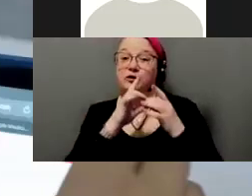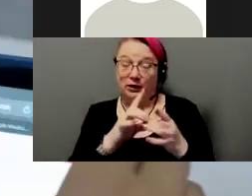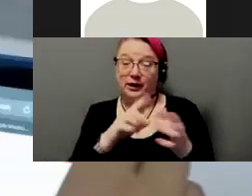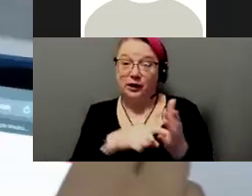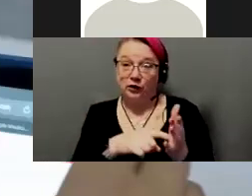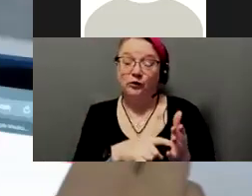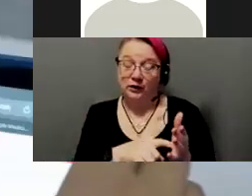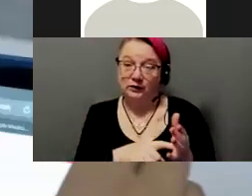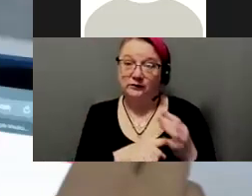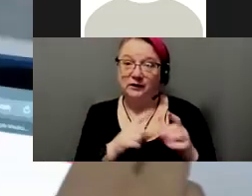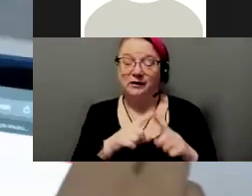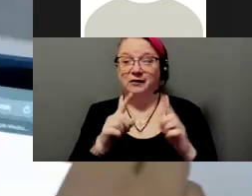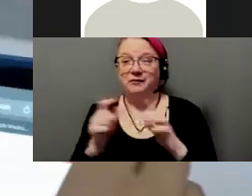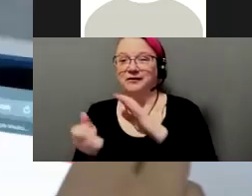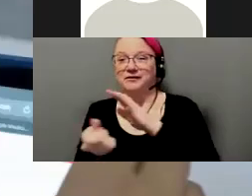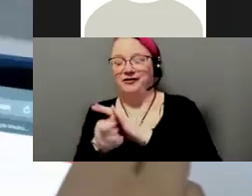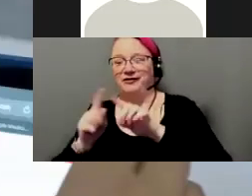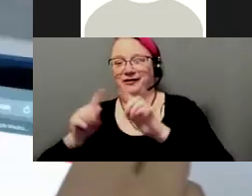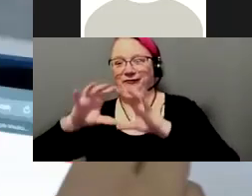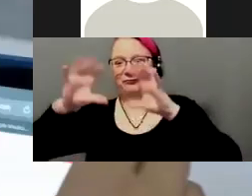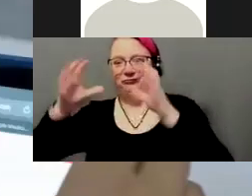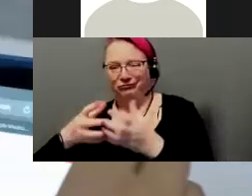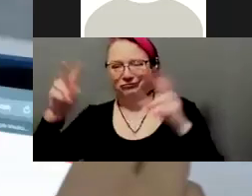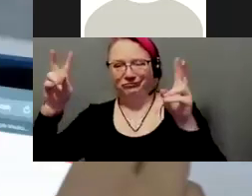it's under another umbrella as well.